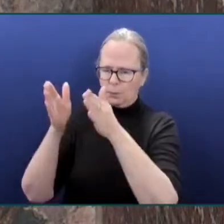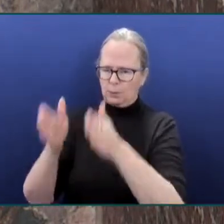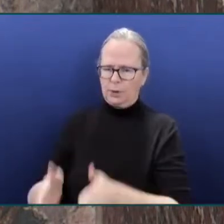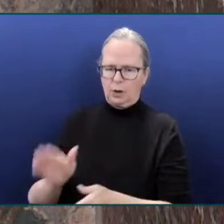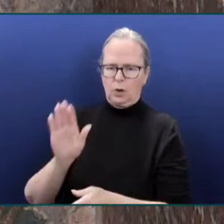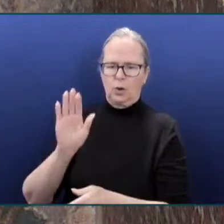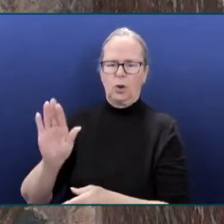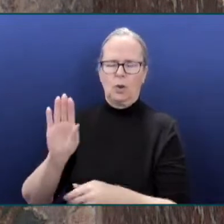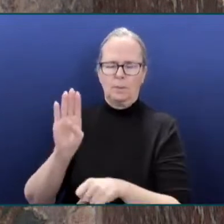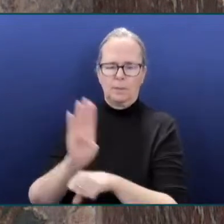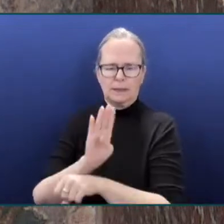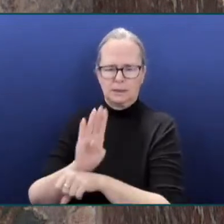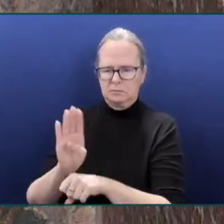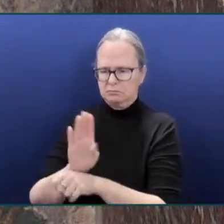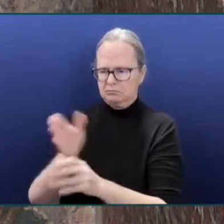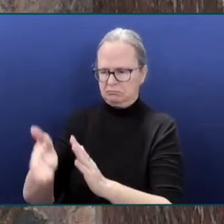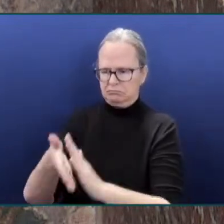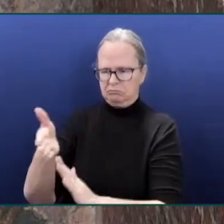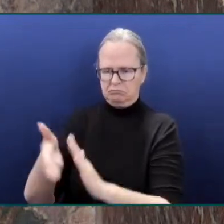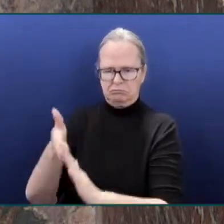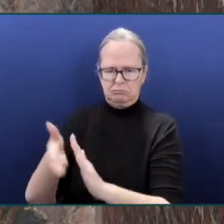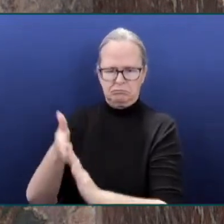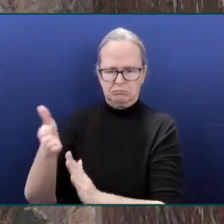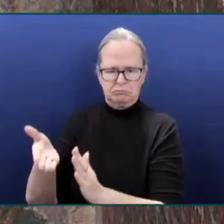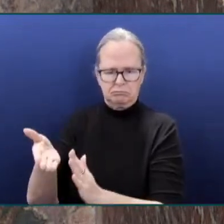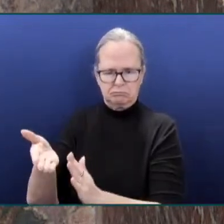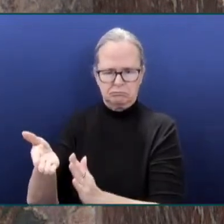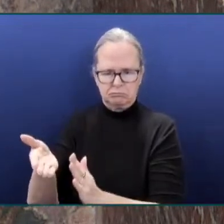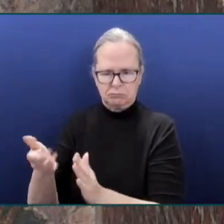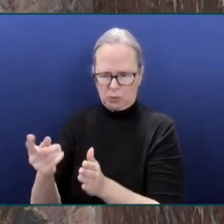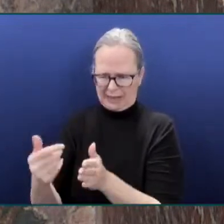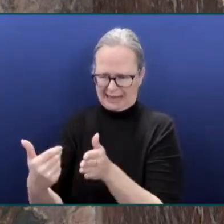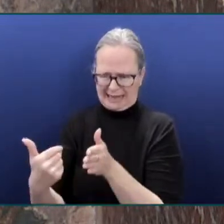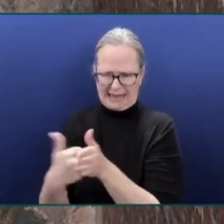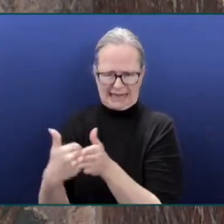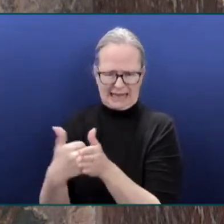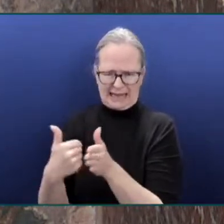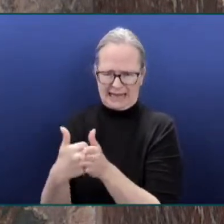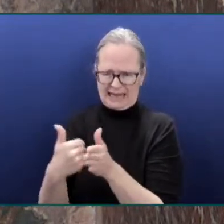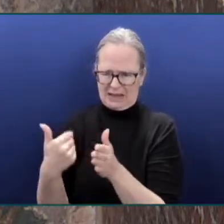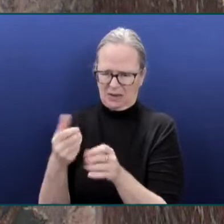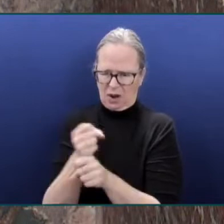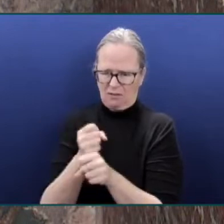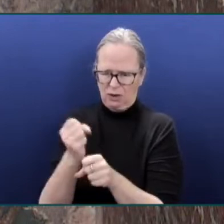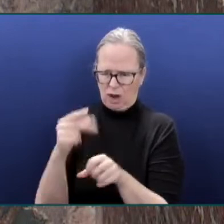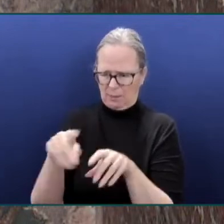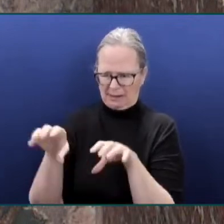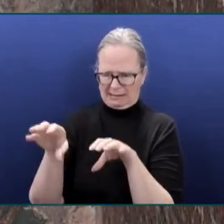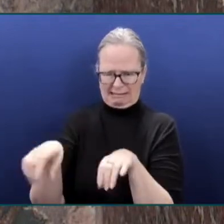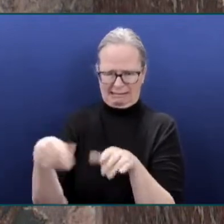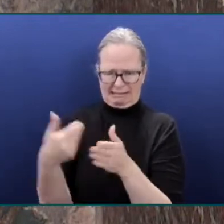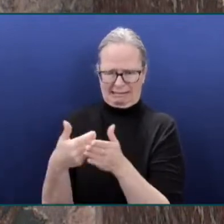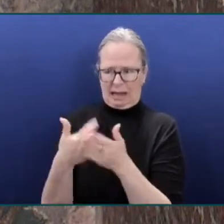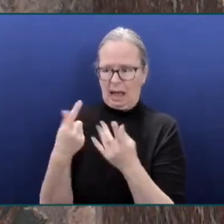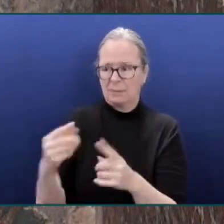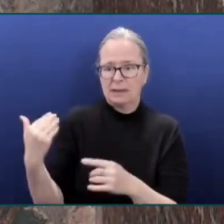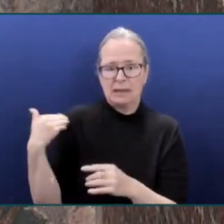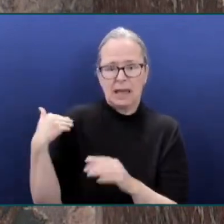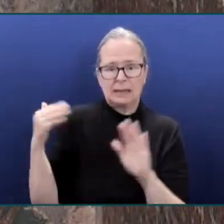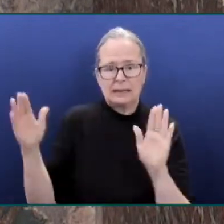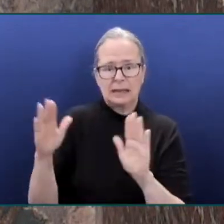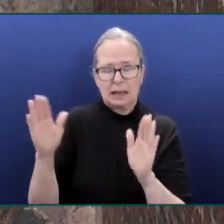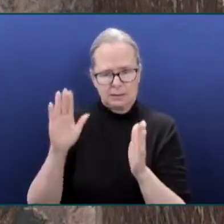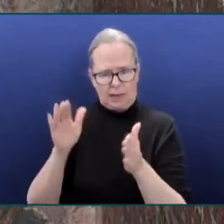where Sunday's deadly random stabbing took place. She shares similar experiences as other